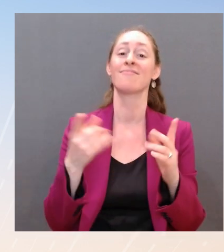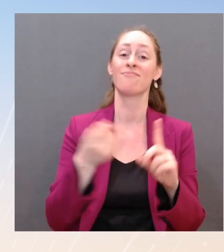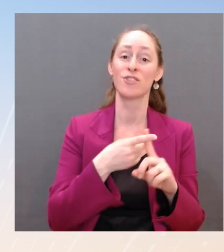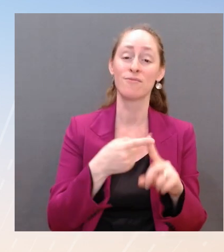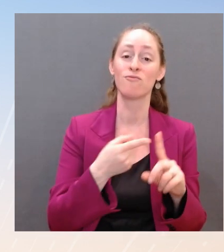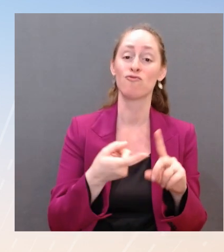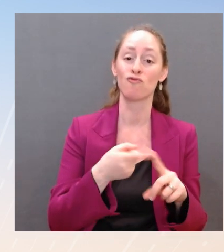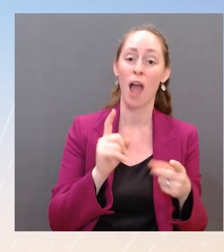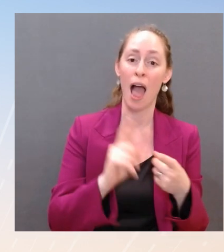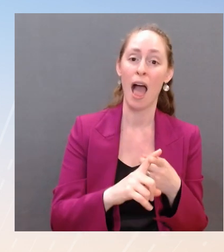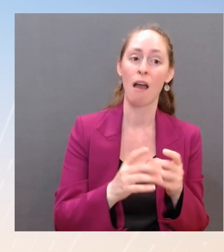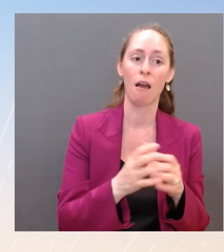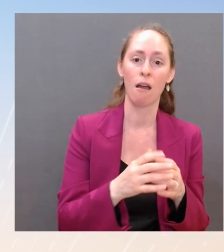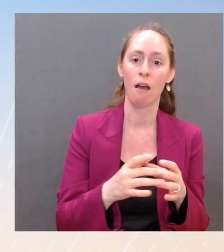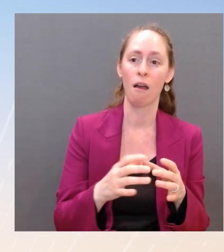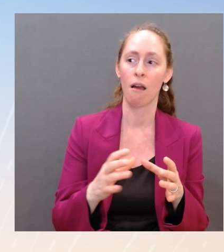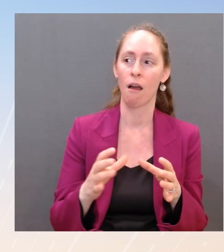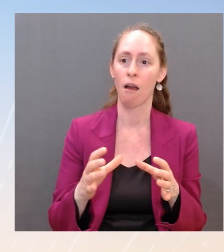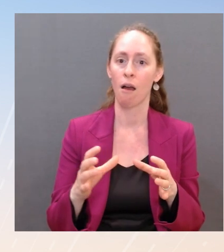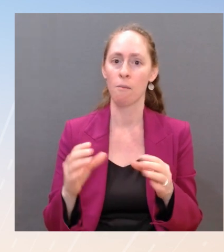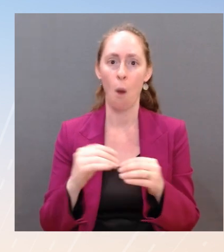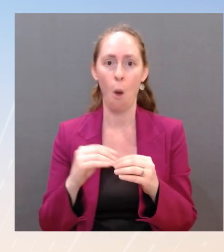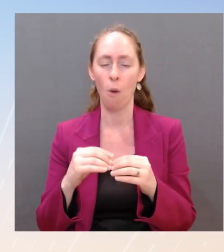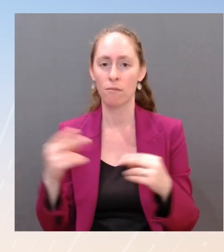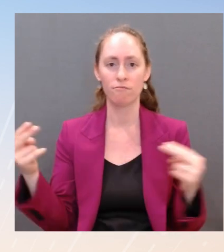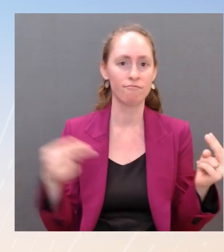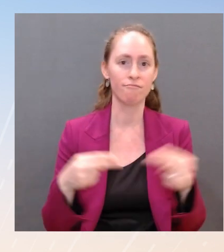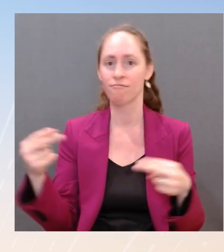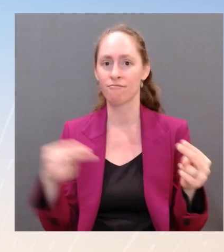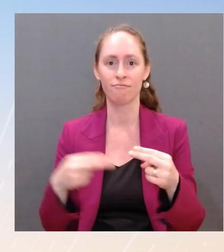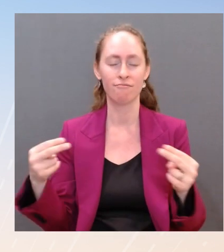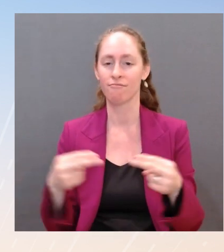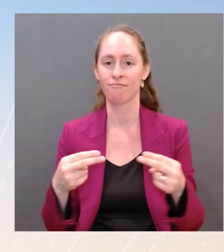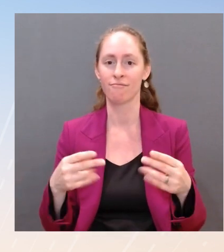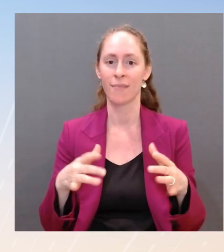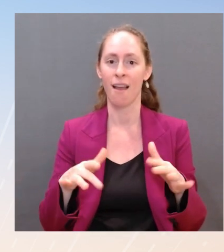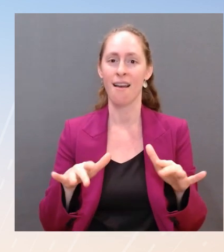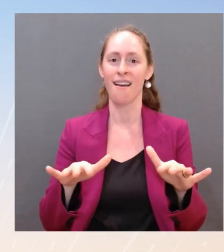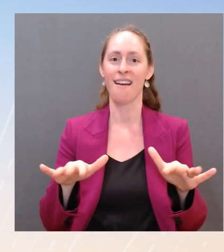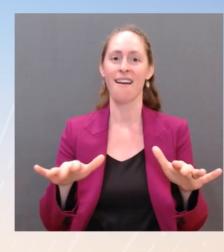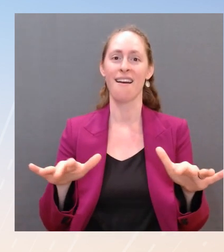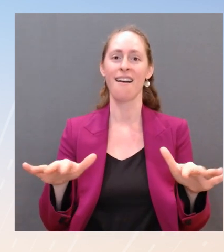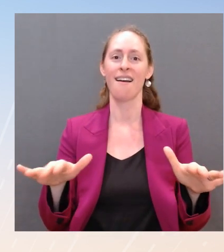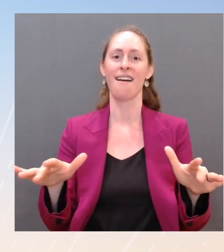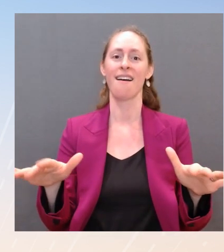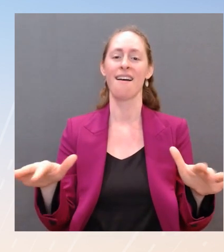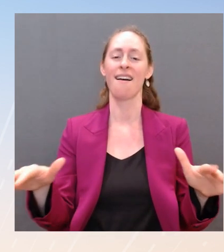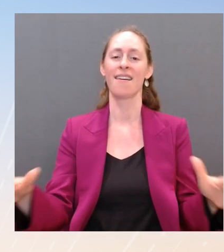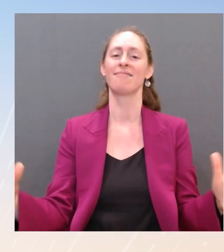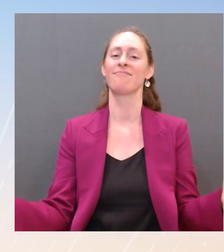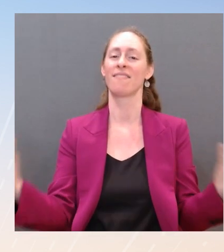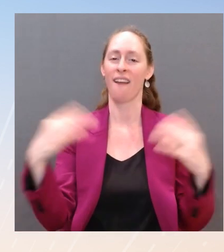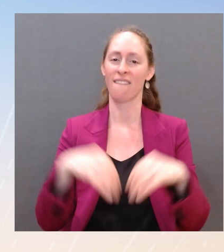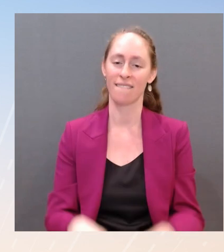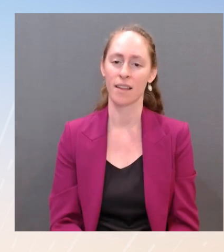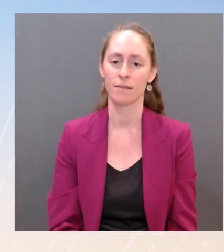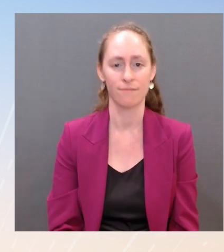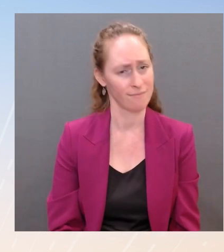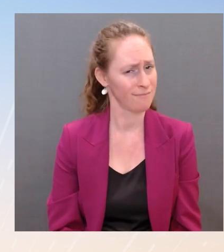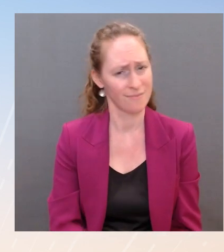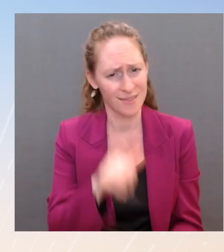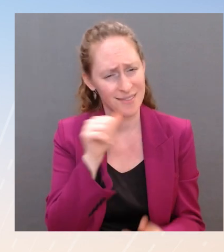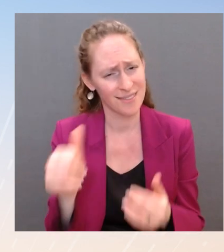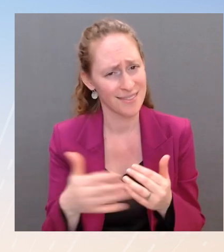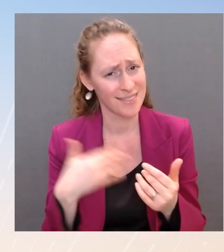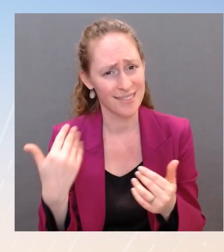that, where other people felt inspired to share as well. And it wasn't easy. We had a lot of tears and, you know, we would choke up,